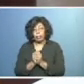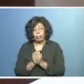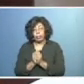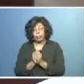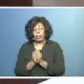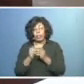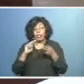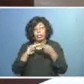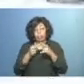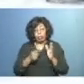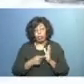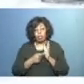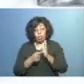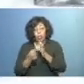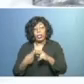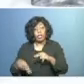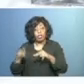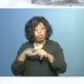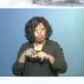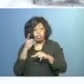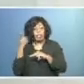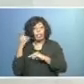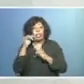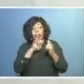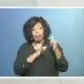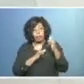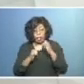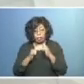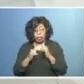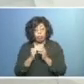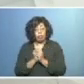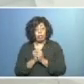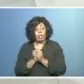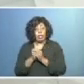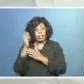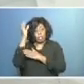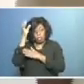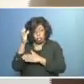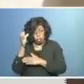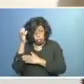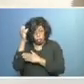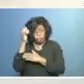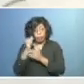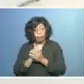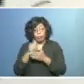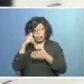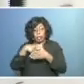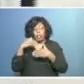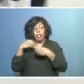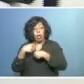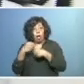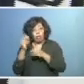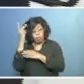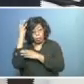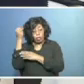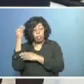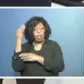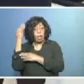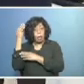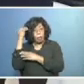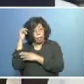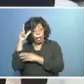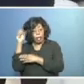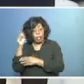domestic violence across the country is troubling and concerning. And Minister of State in the Office of the Prime Minister, the Honorable Miles